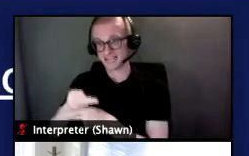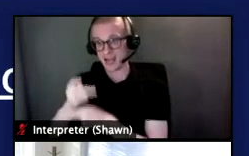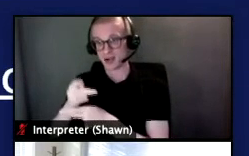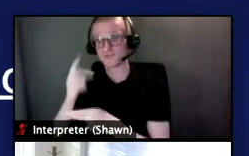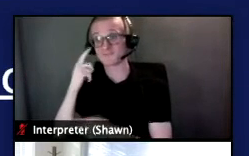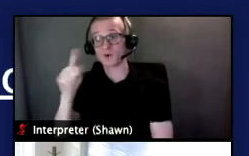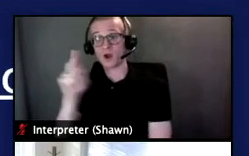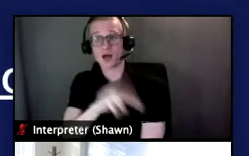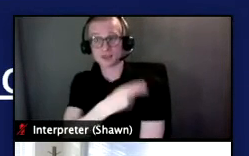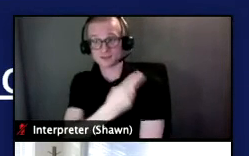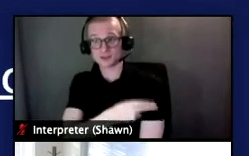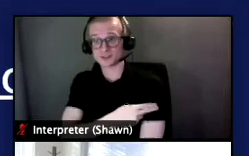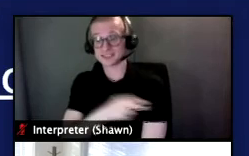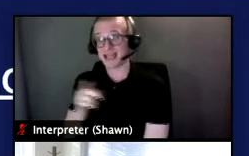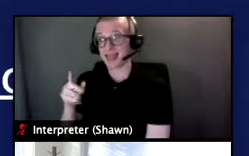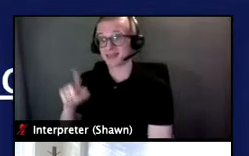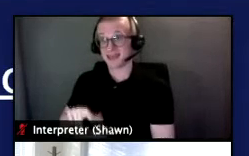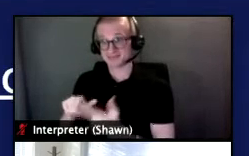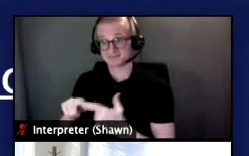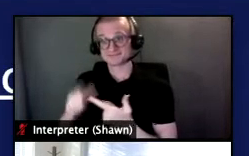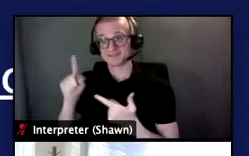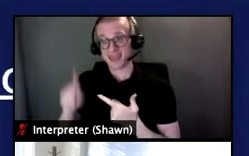happening.